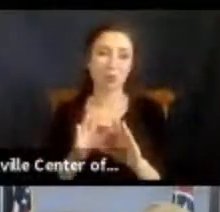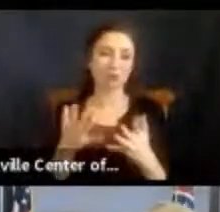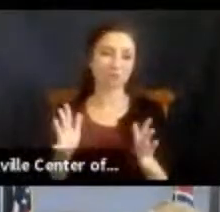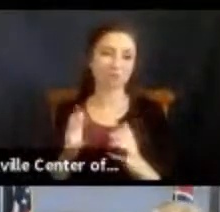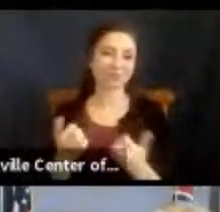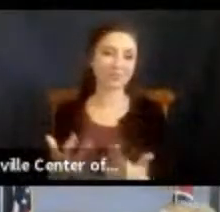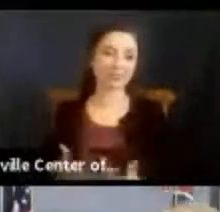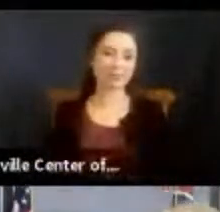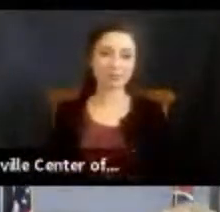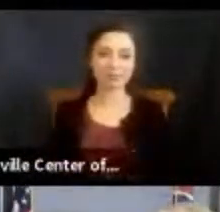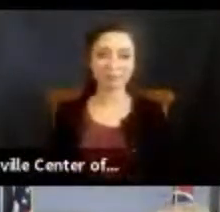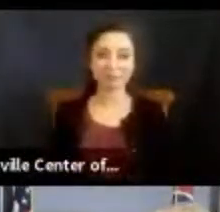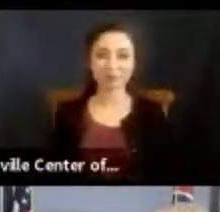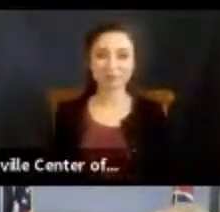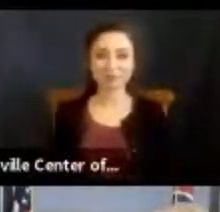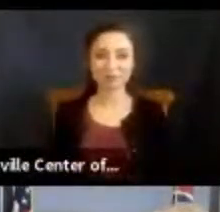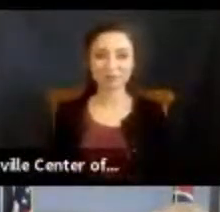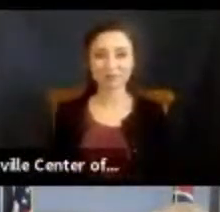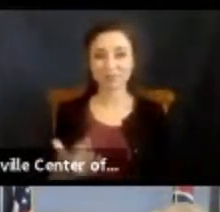Thank you, Dr. Plowman.